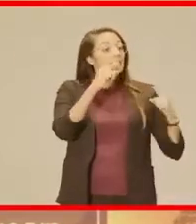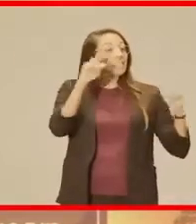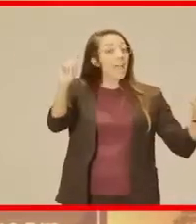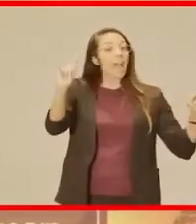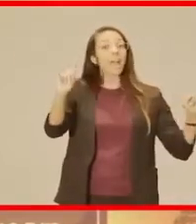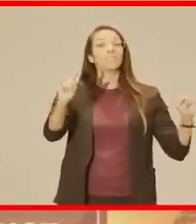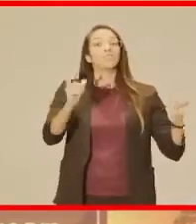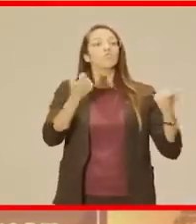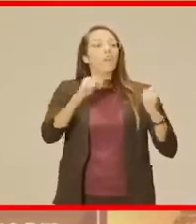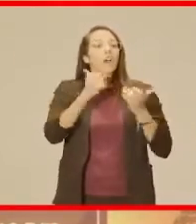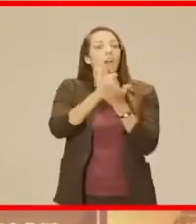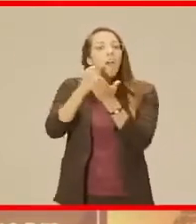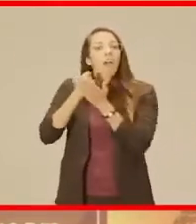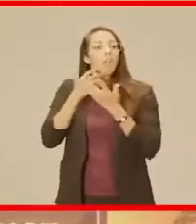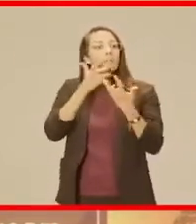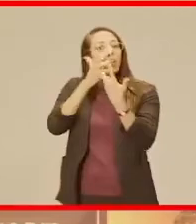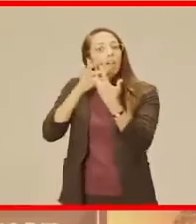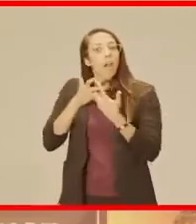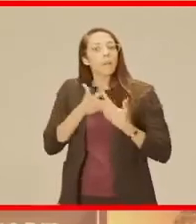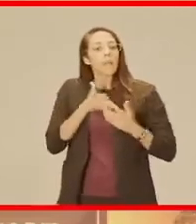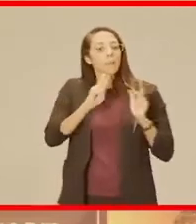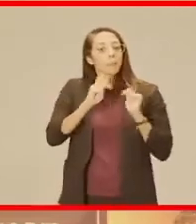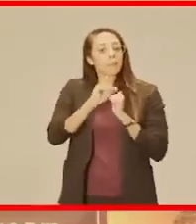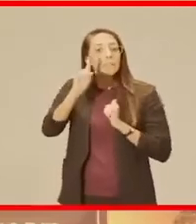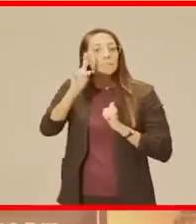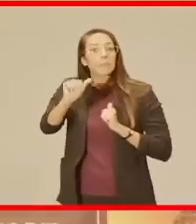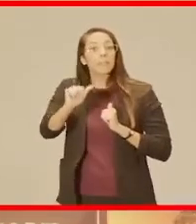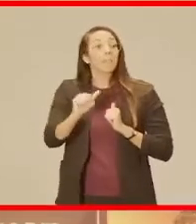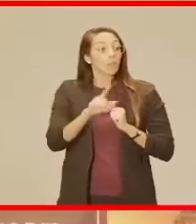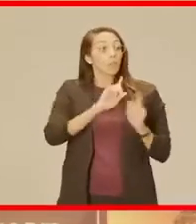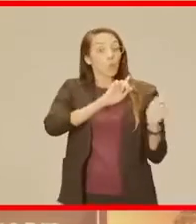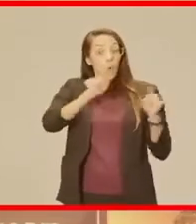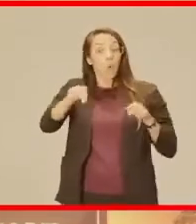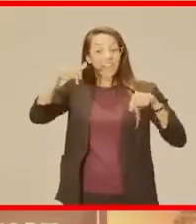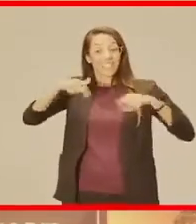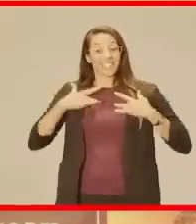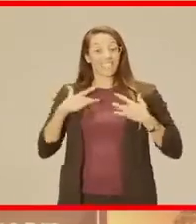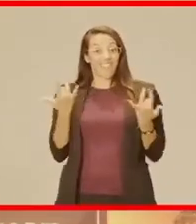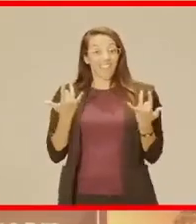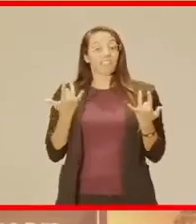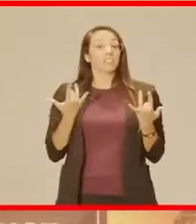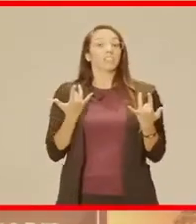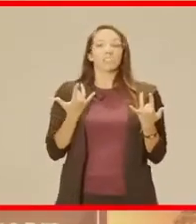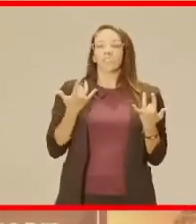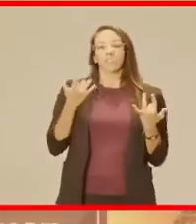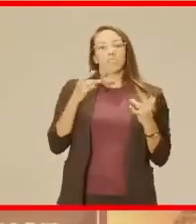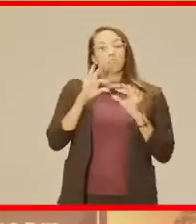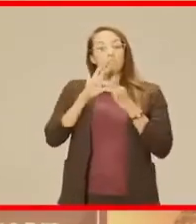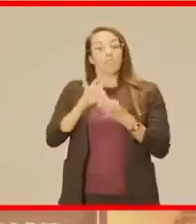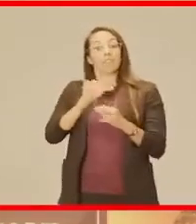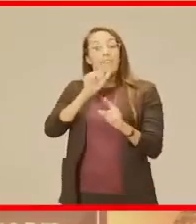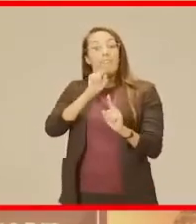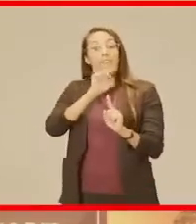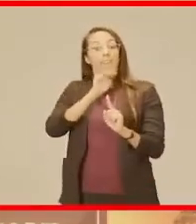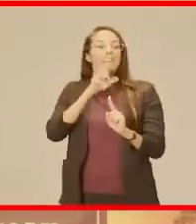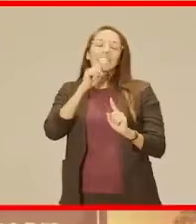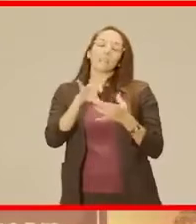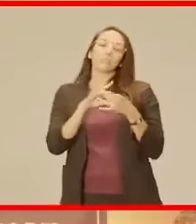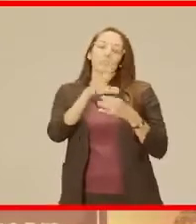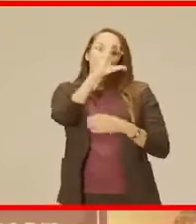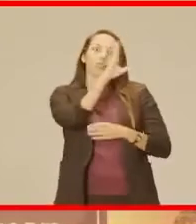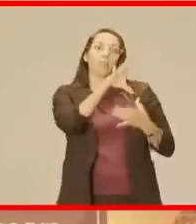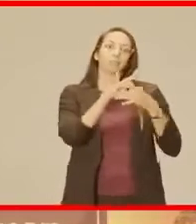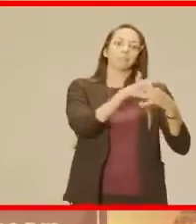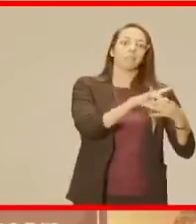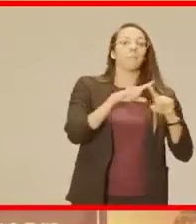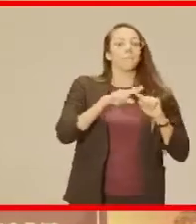people with disabilities at anime conventions, even though anime is entirely directly related to disability issues, can be used